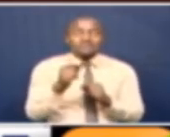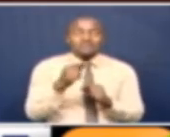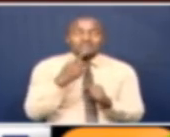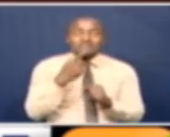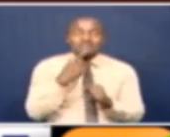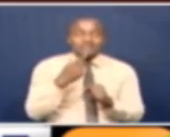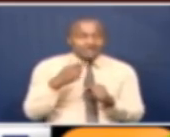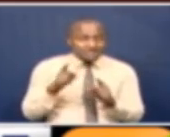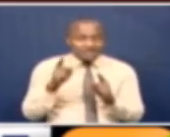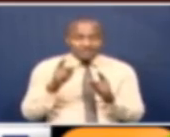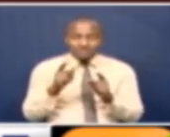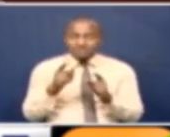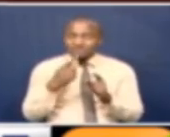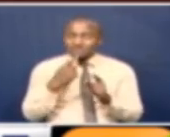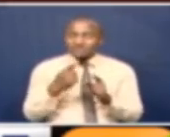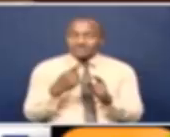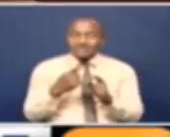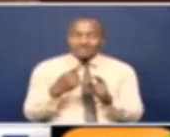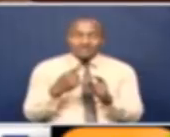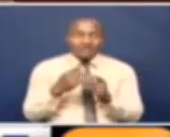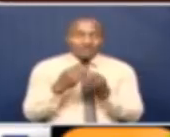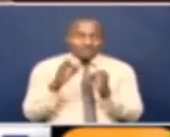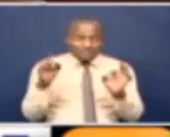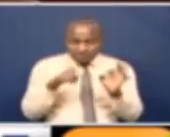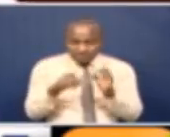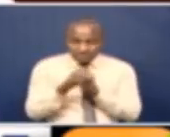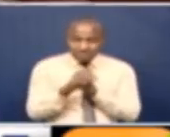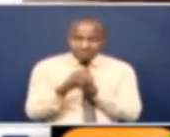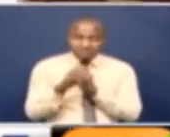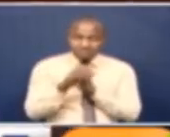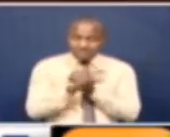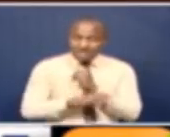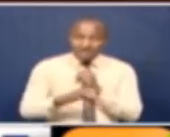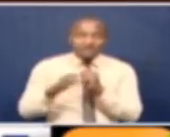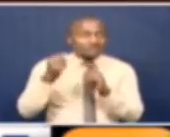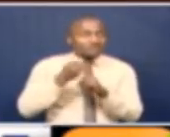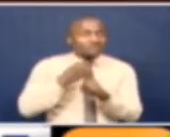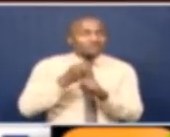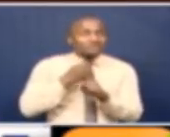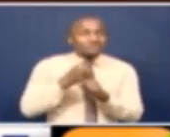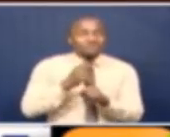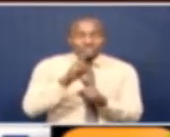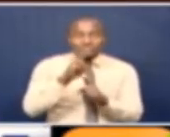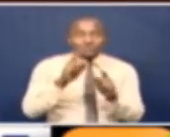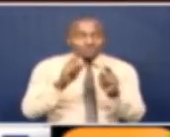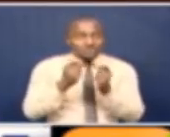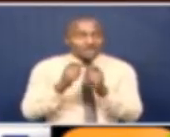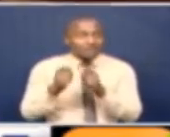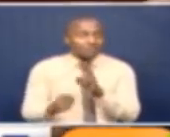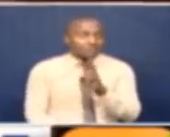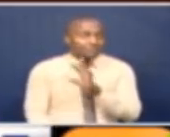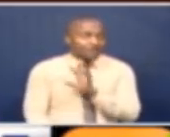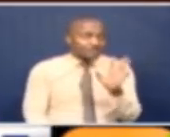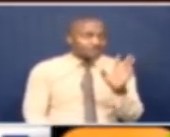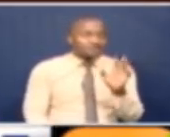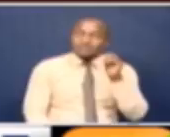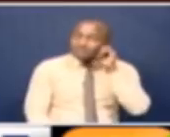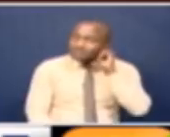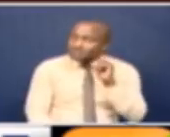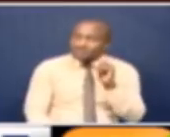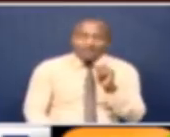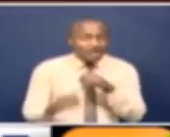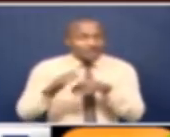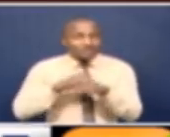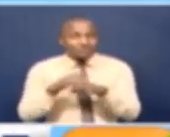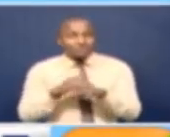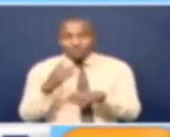that circulates all over, that the freedom of this nation was only fought by two ethnic groups, the Kalenjins and the Kikuyus. He said